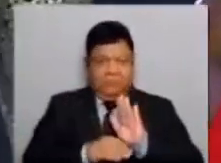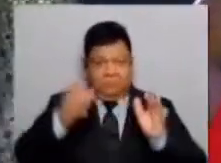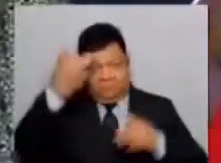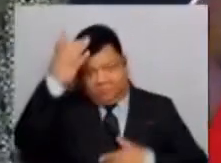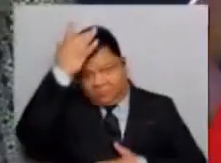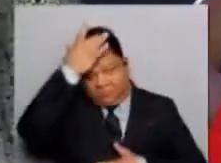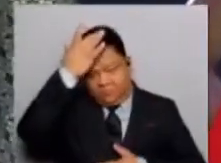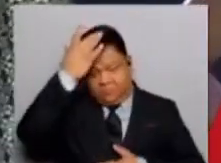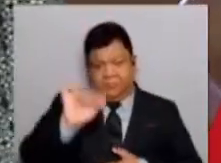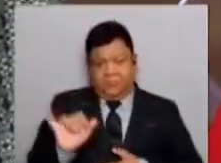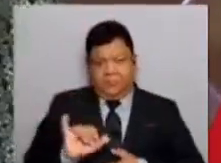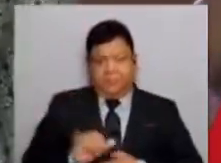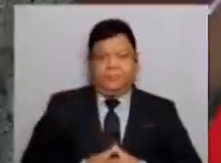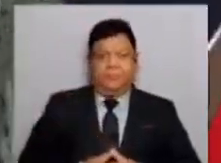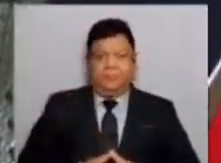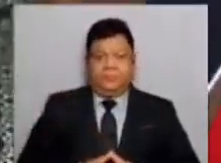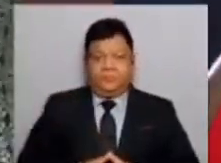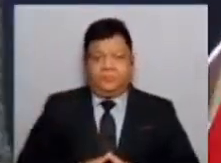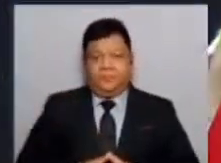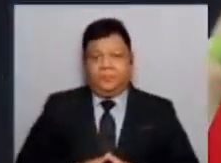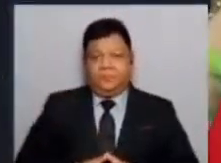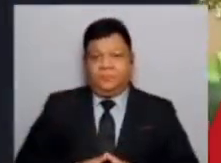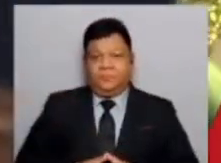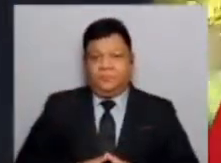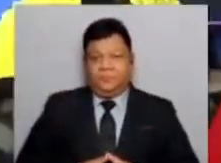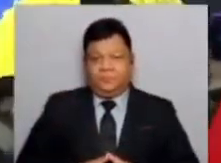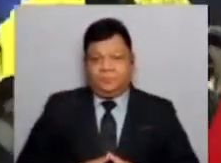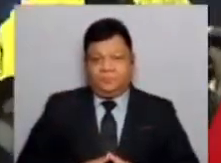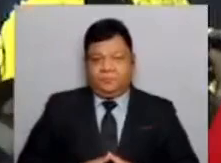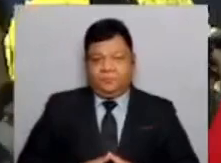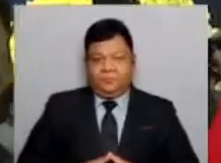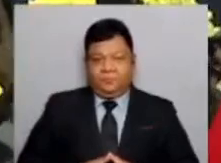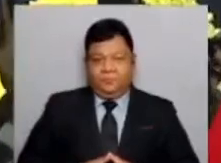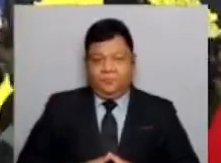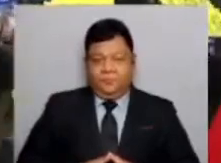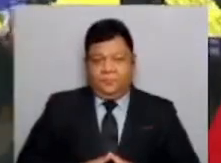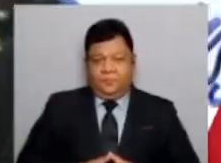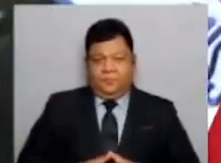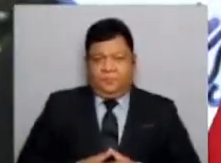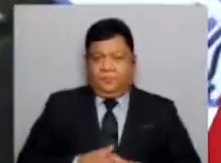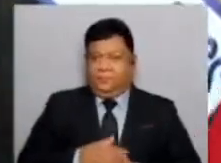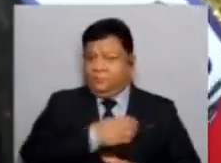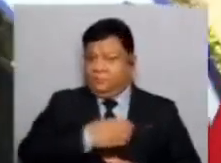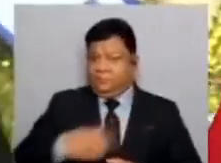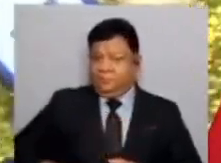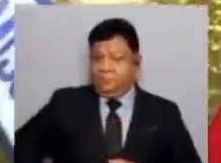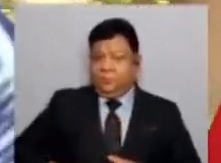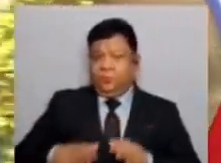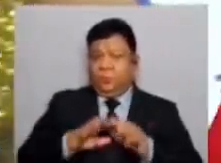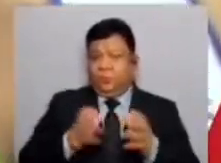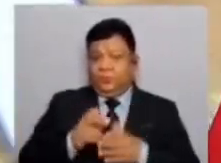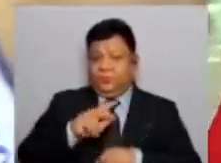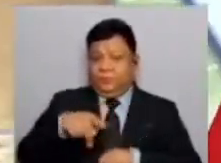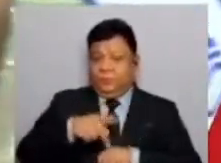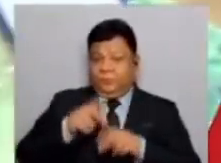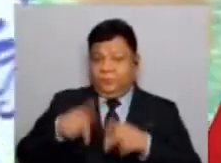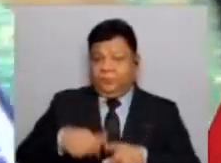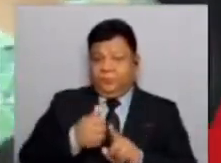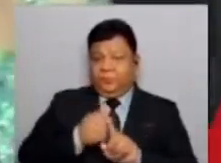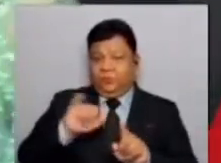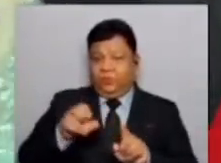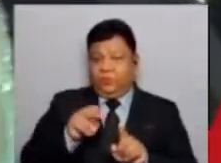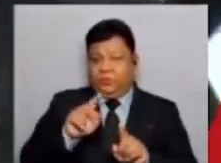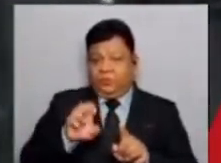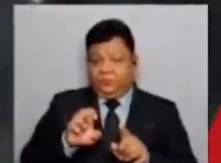Philippines Beatrice McLilland. Miss World Philippines Tourism naman si Justin Felizarta at Miss World Philippines Charity